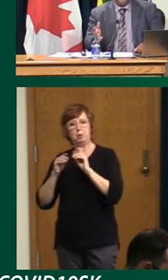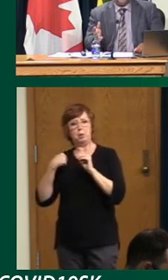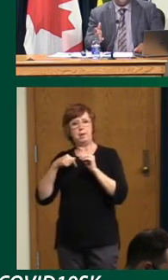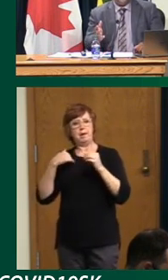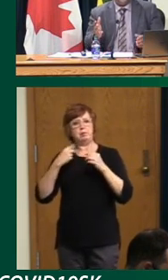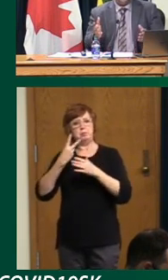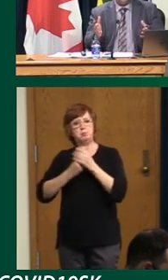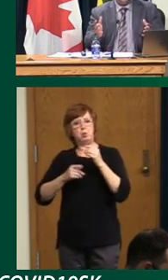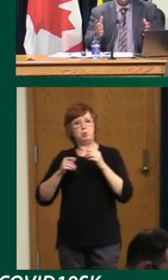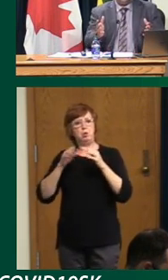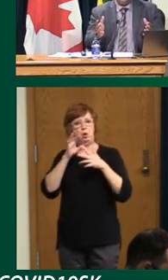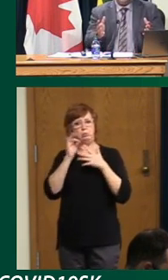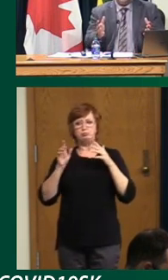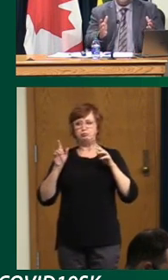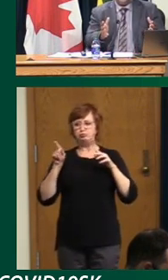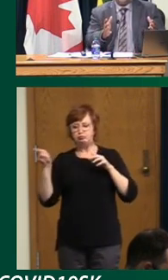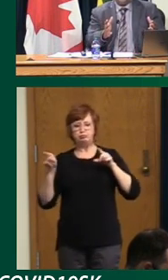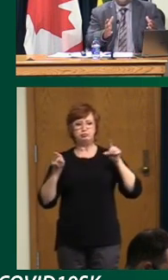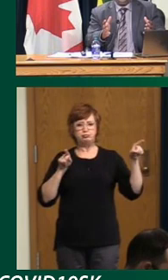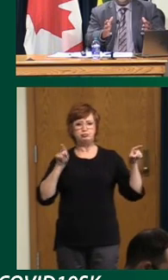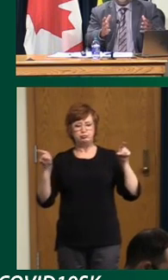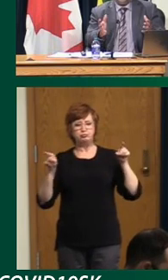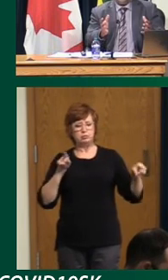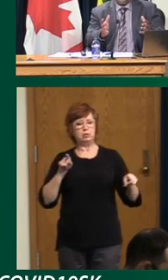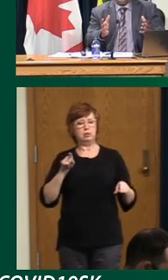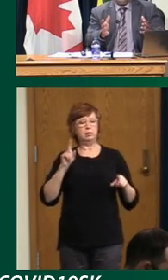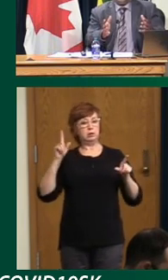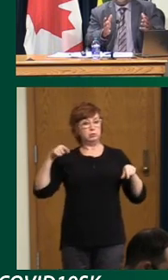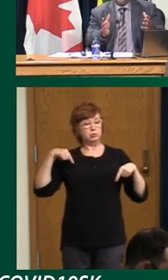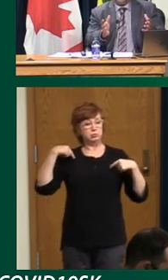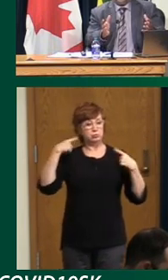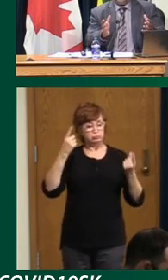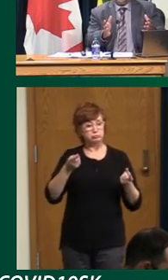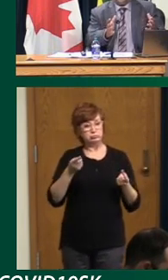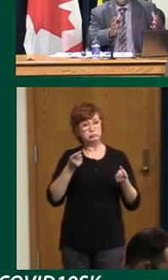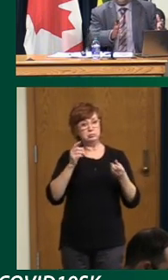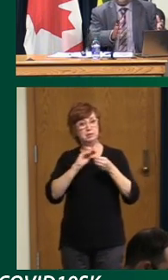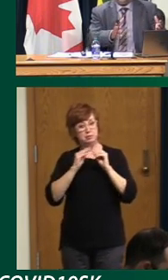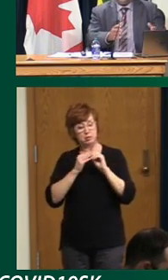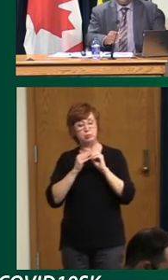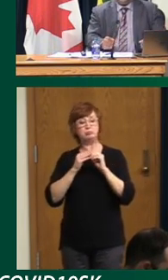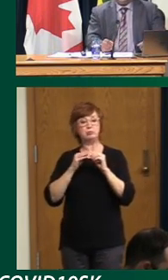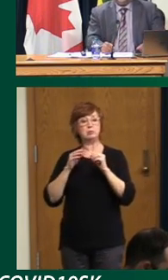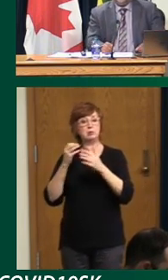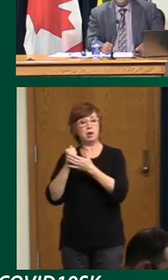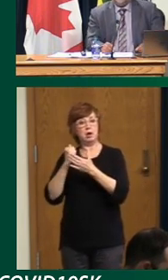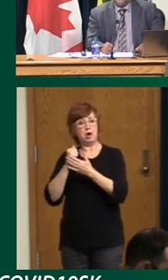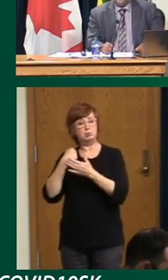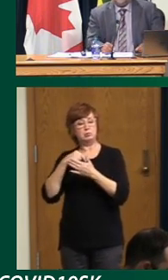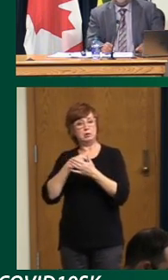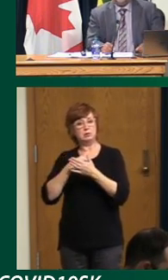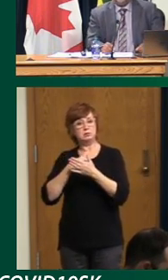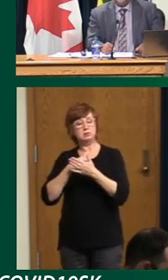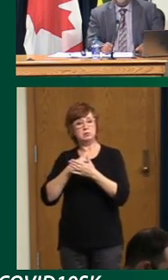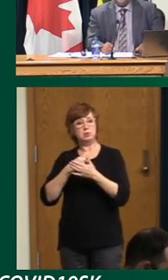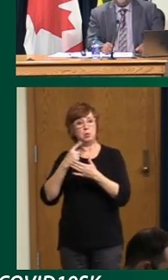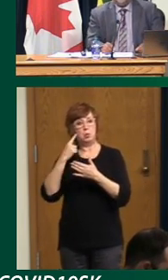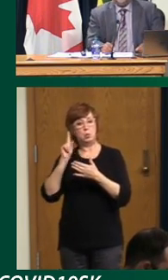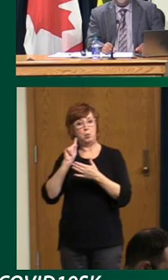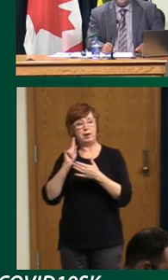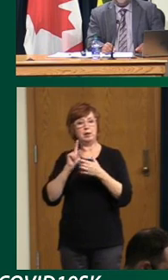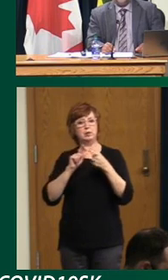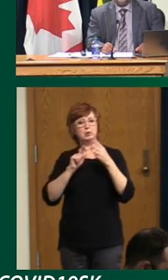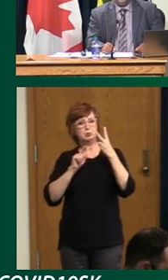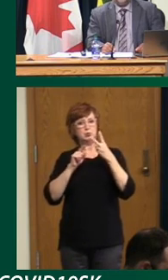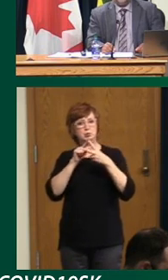the case numbers are low, but the modeling was working very actively to inform us about the outbreaks in the Northwest and Southwest. So they